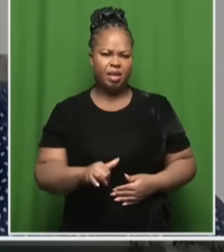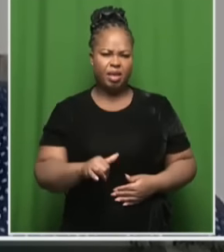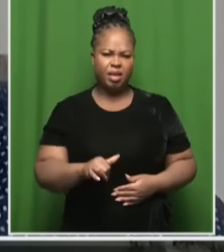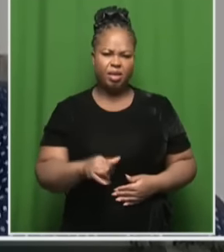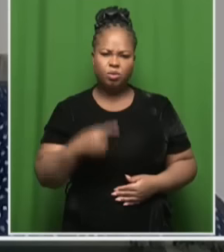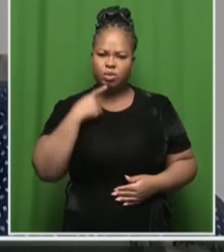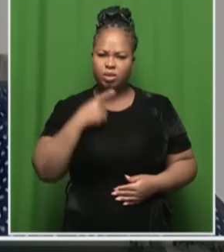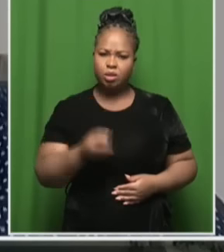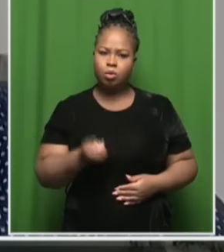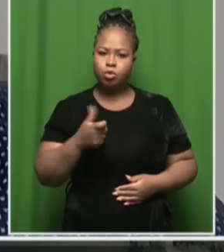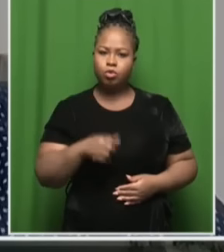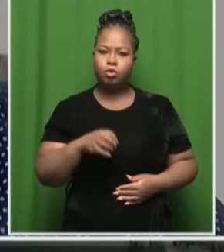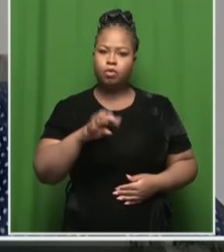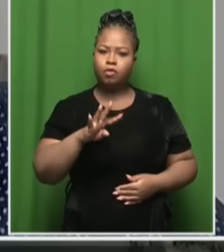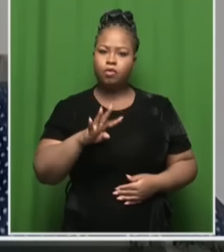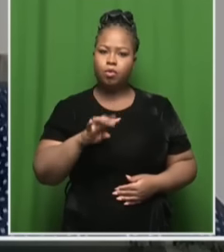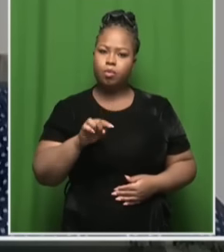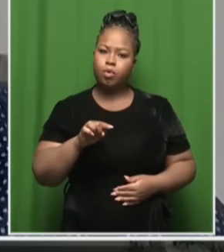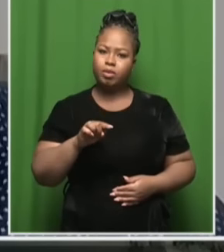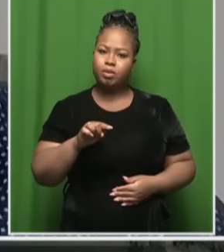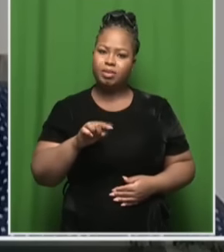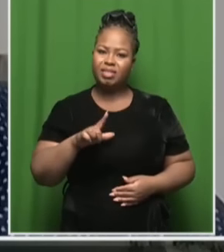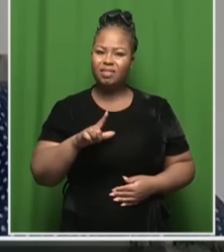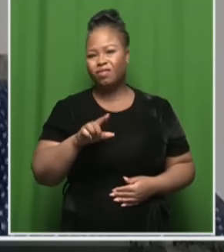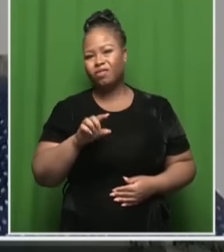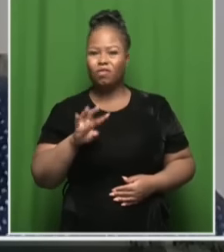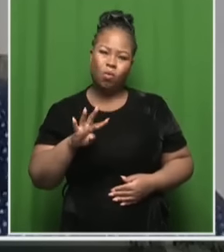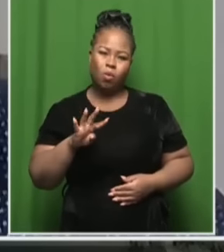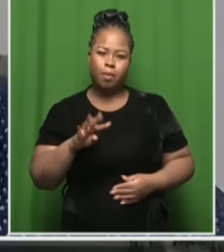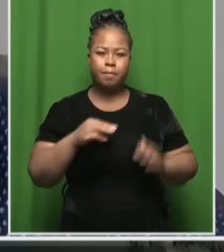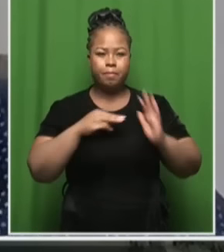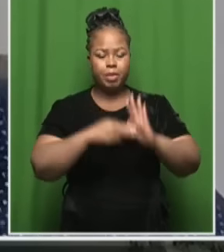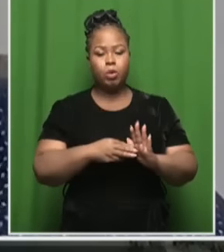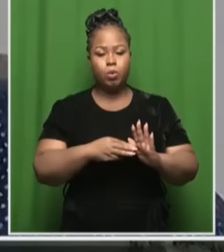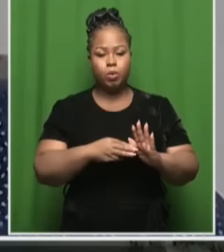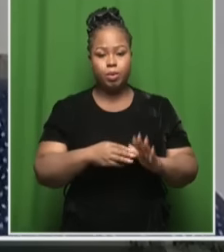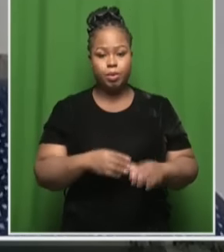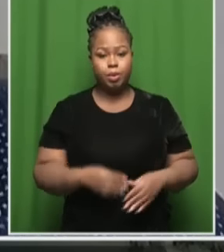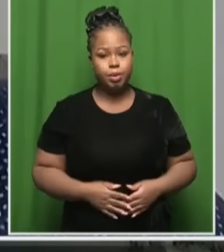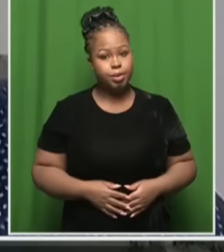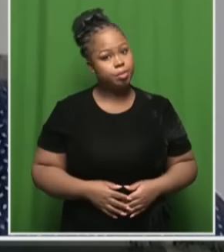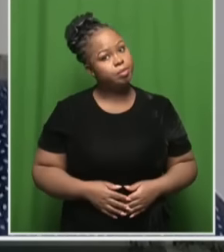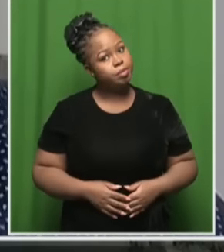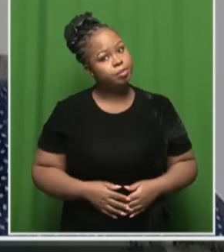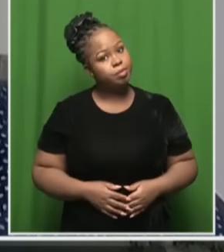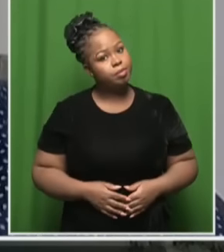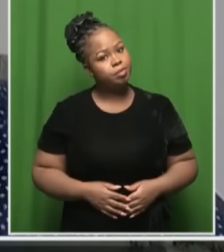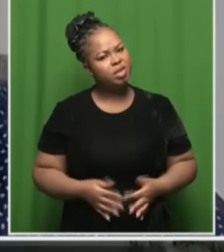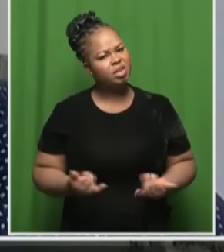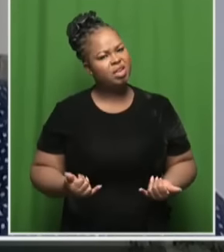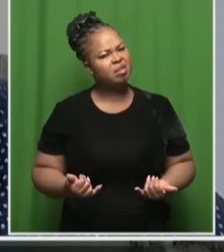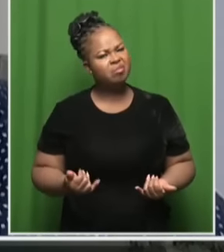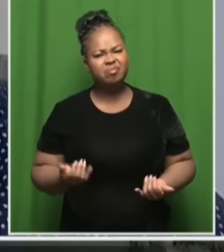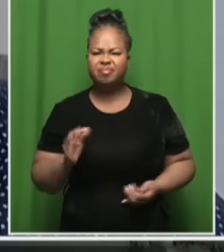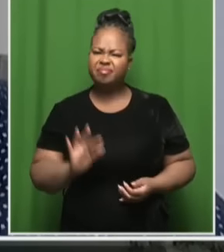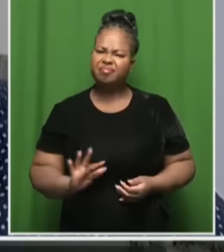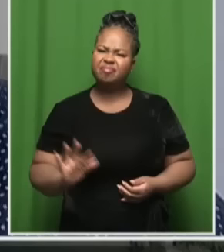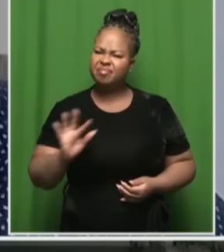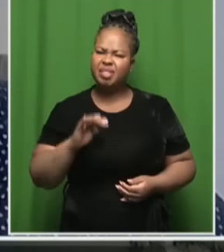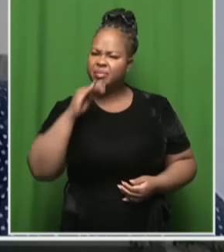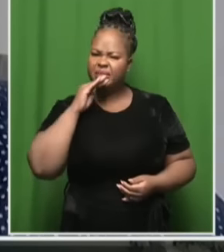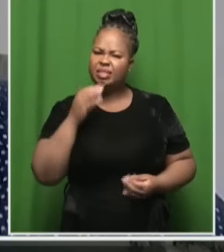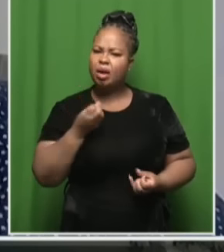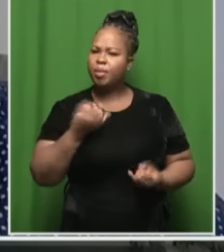about 4.74 million of these meters. So just in raw numbers, how many are